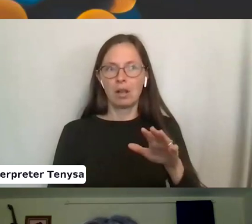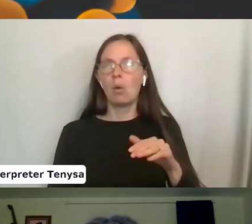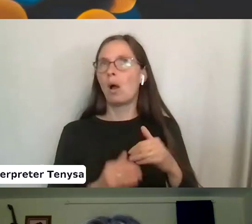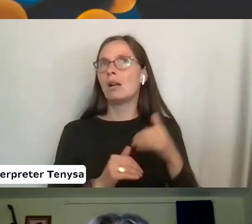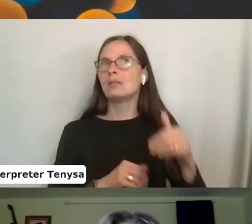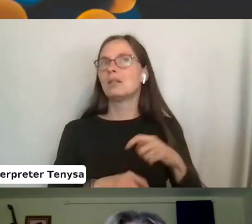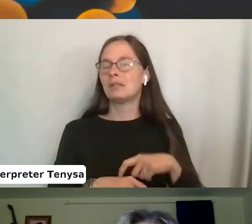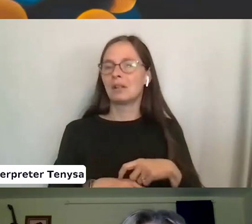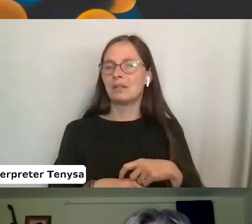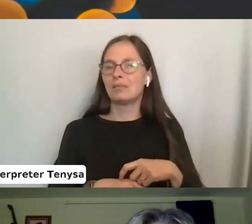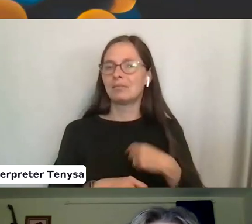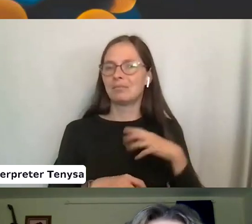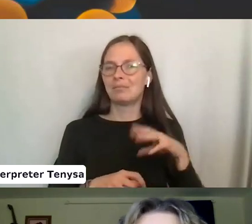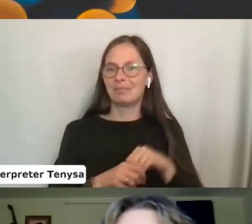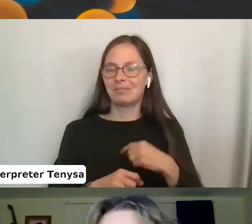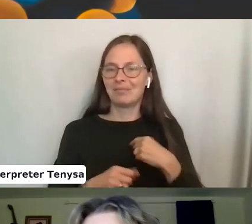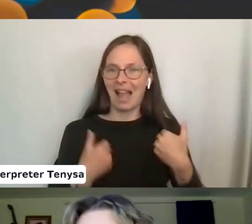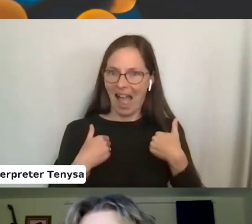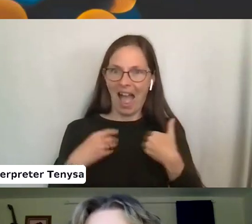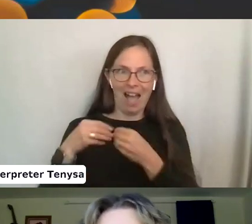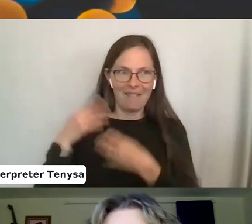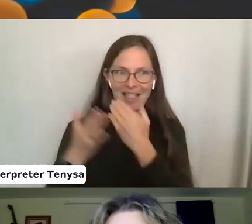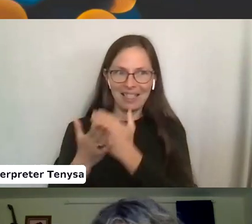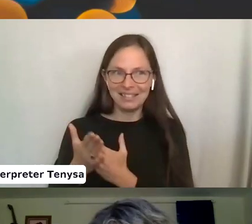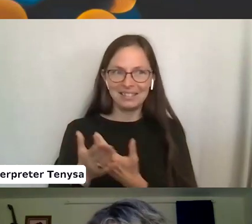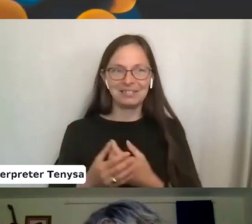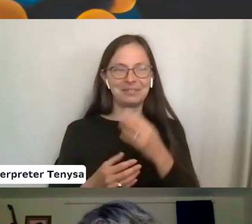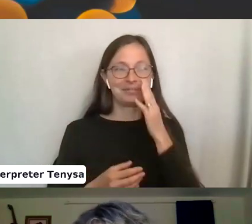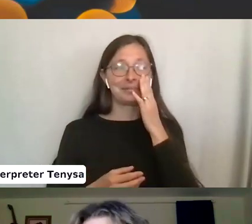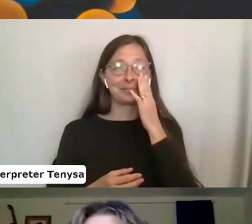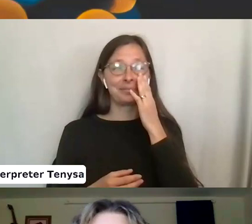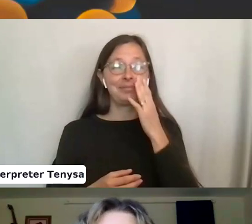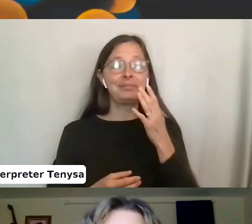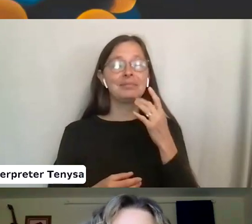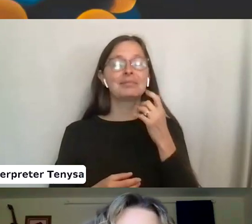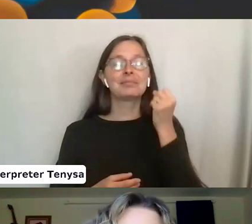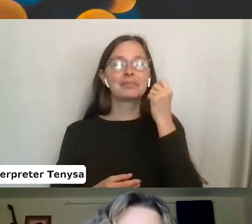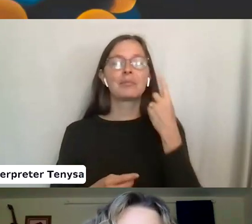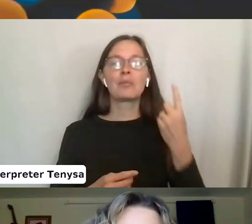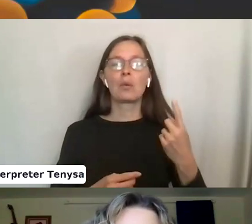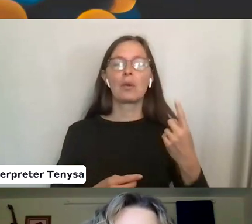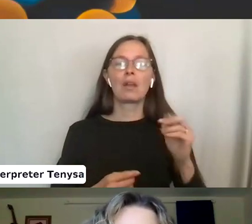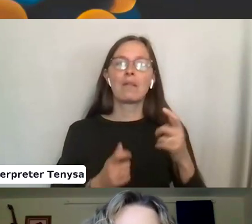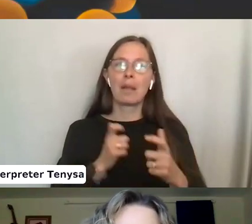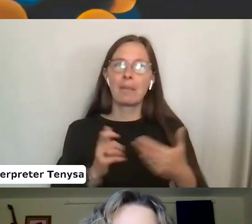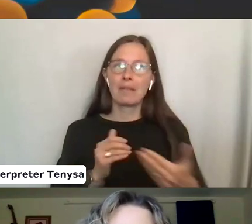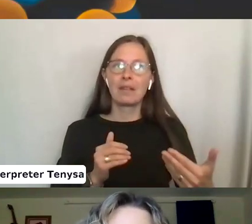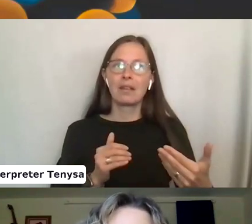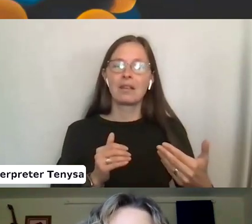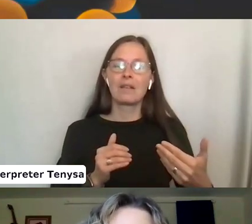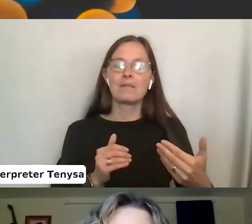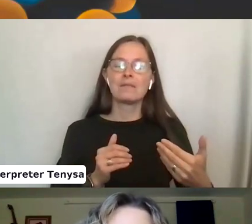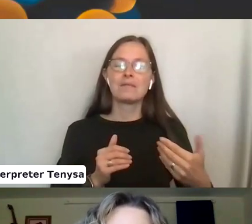a podcast, I have a list. But one of the big things is I feel